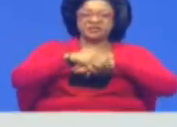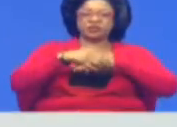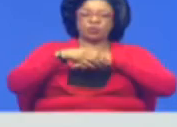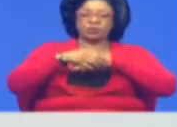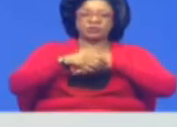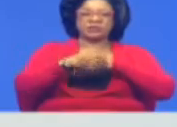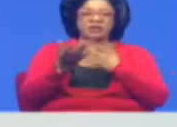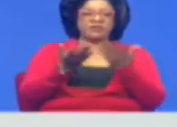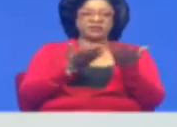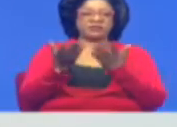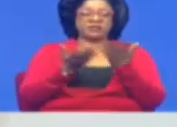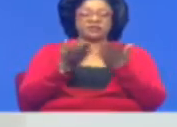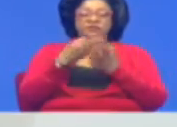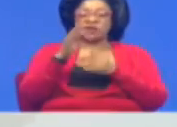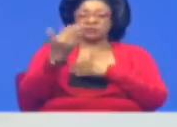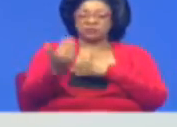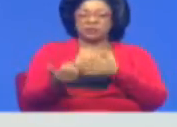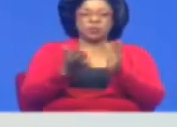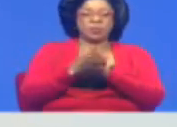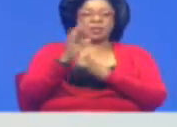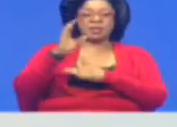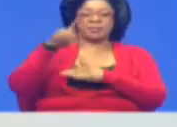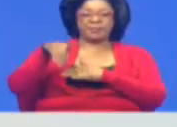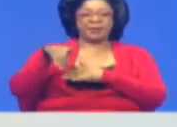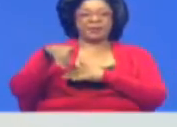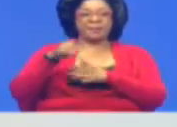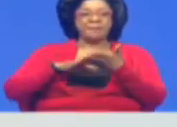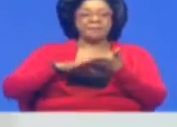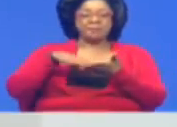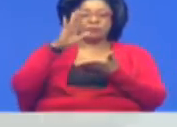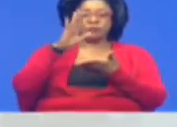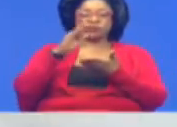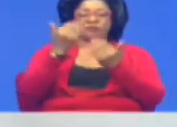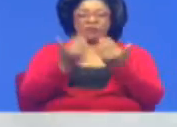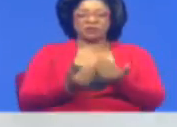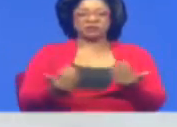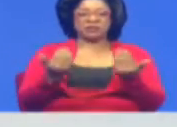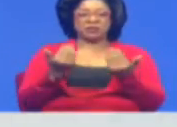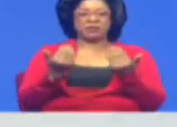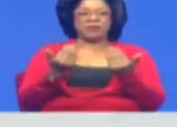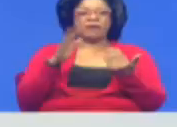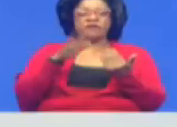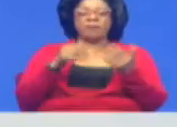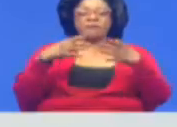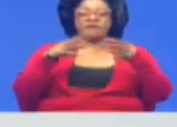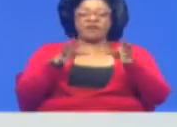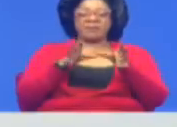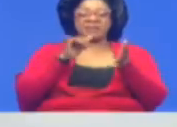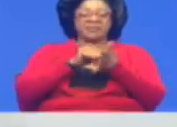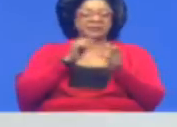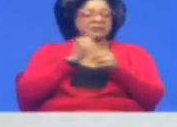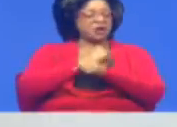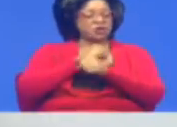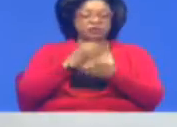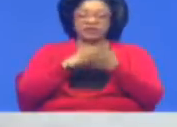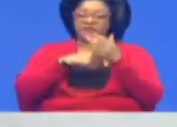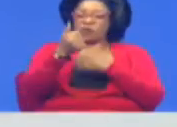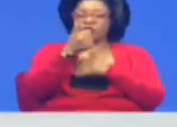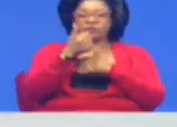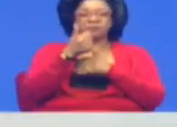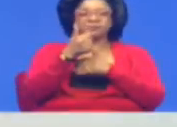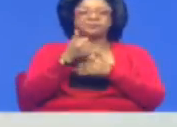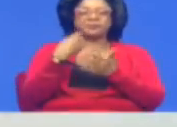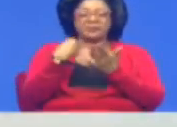with cerebral palsy. Most of these children are from households that cannot afford physiotherapy charges in